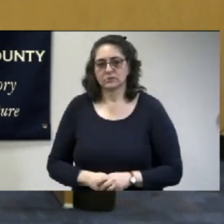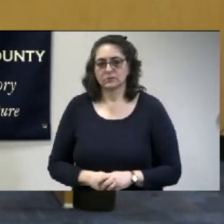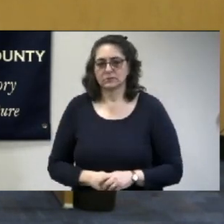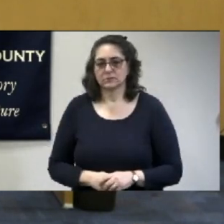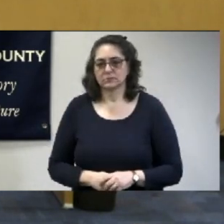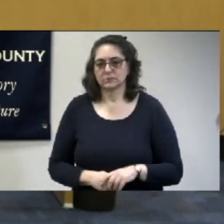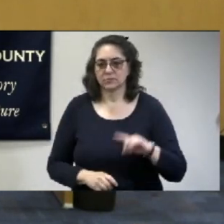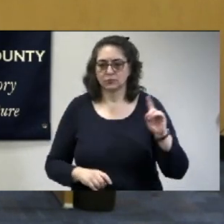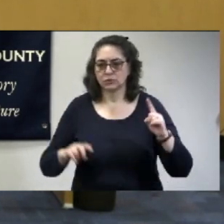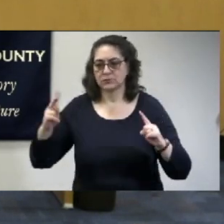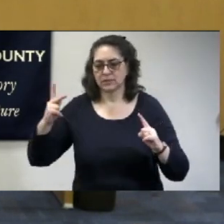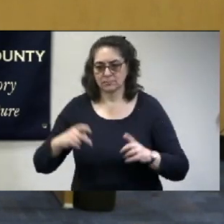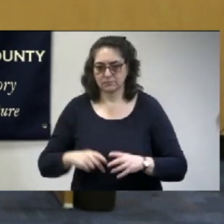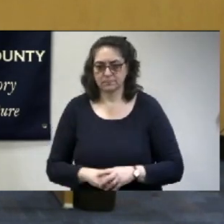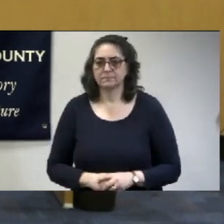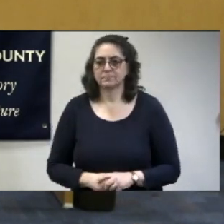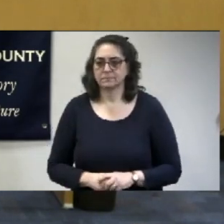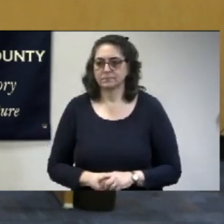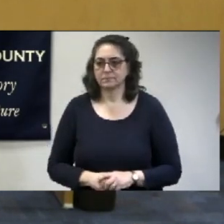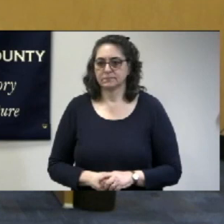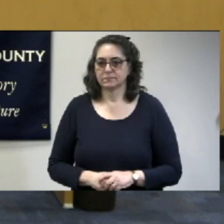Second.